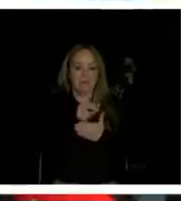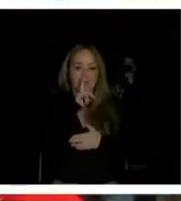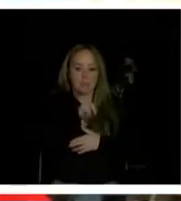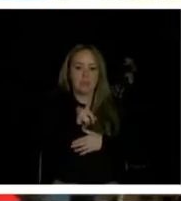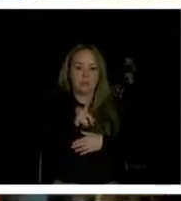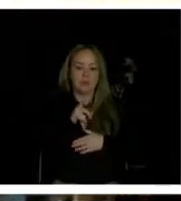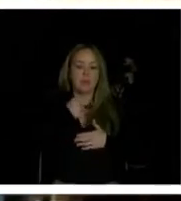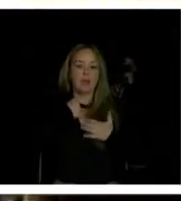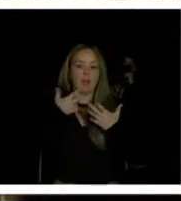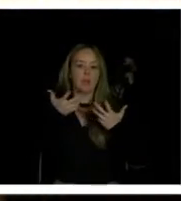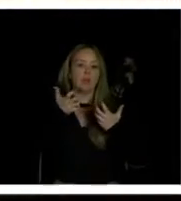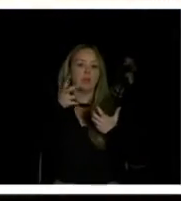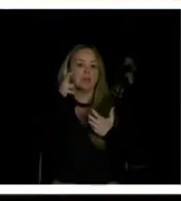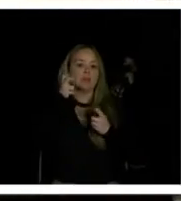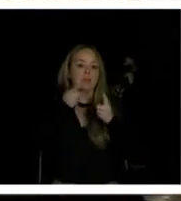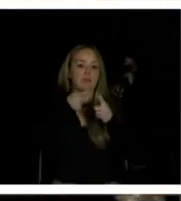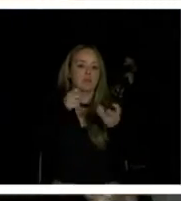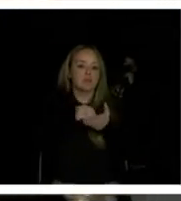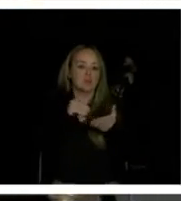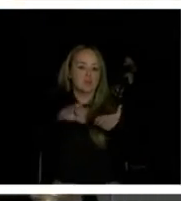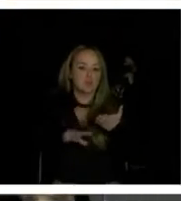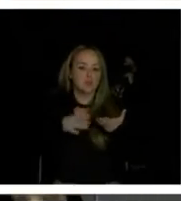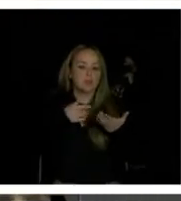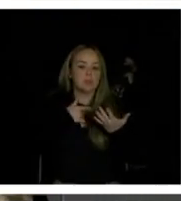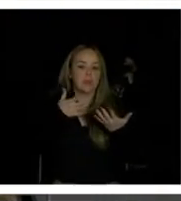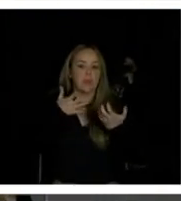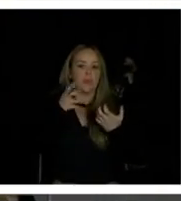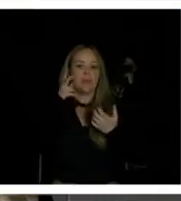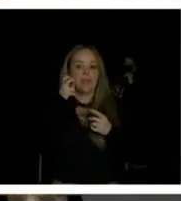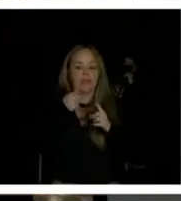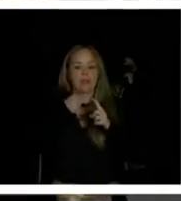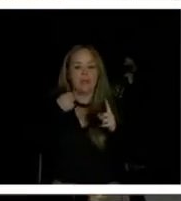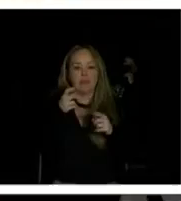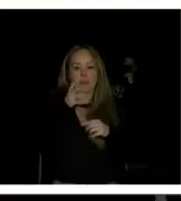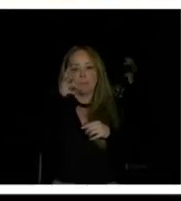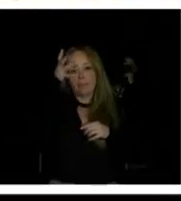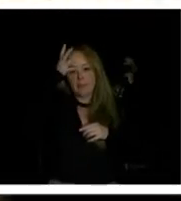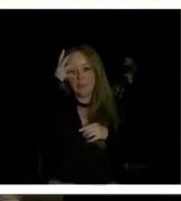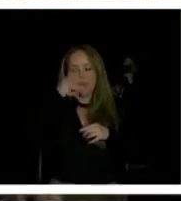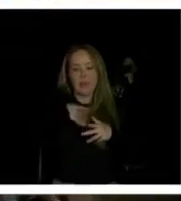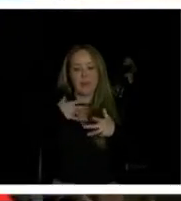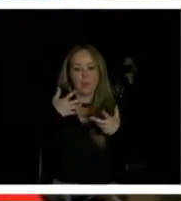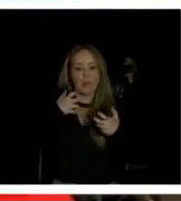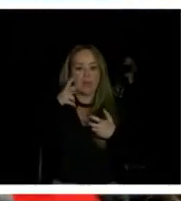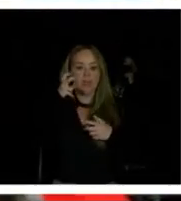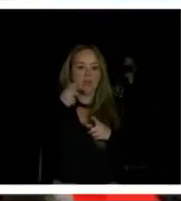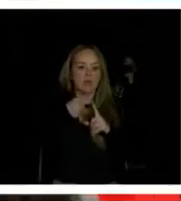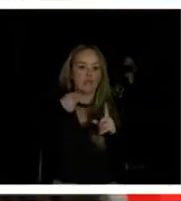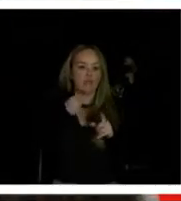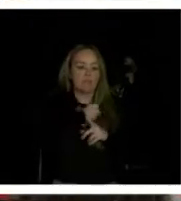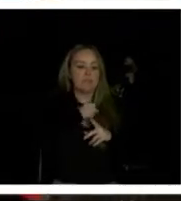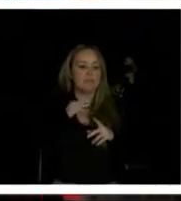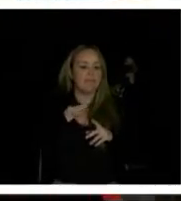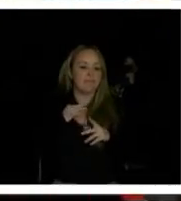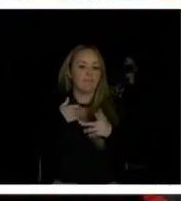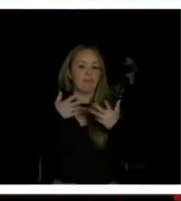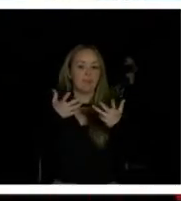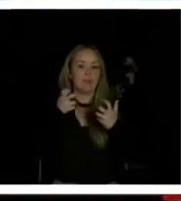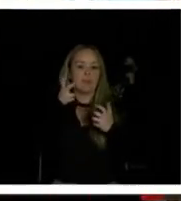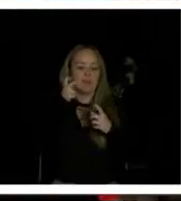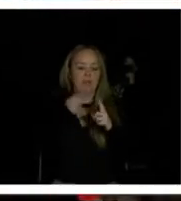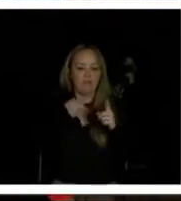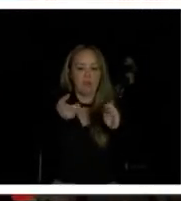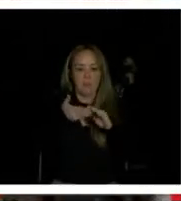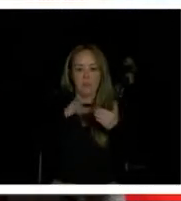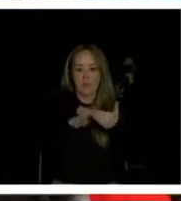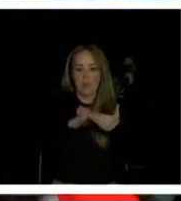want to hear from students. I also want to hear from parent. I want to hear from staff, and I want to hear from